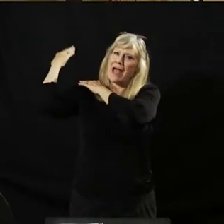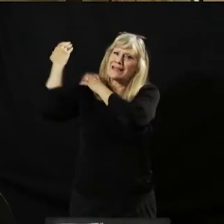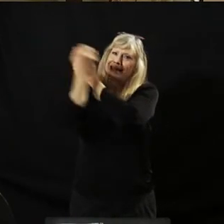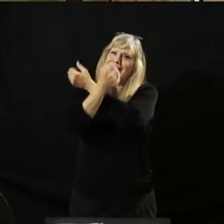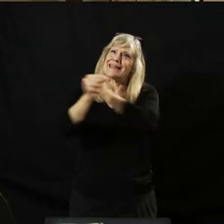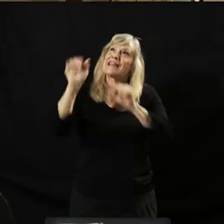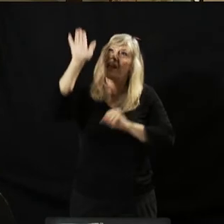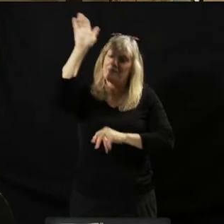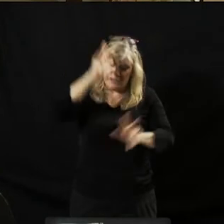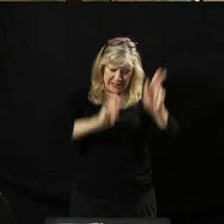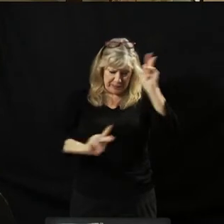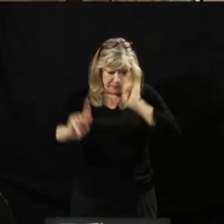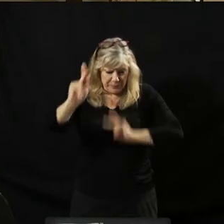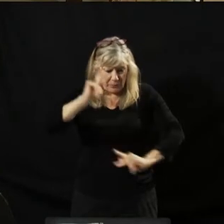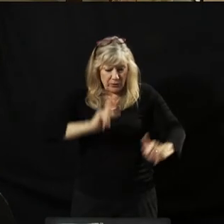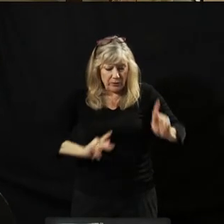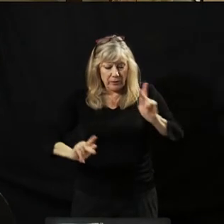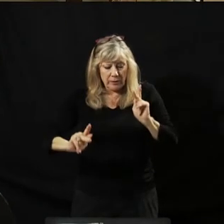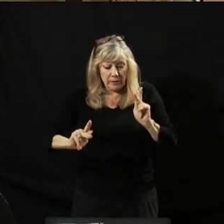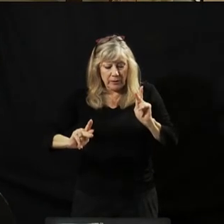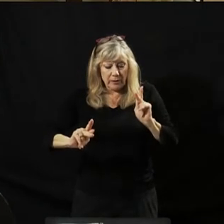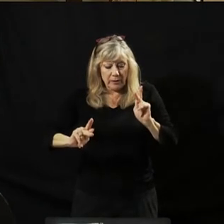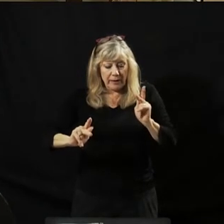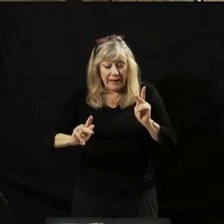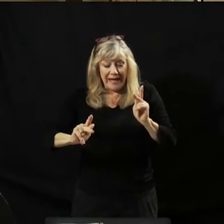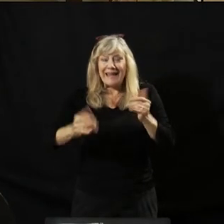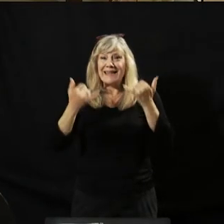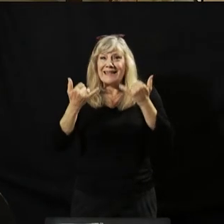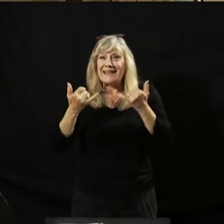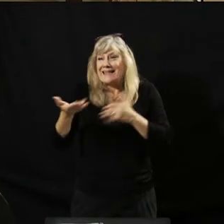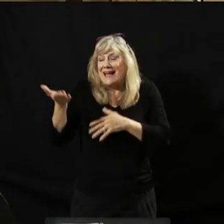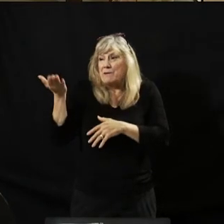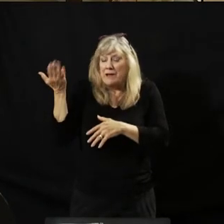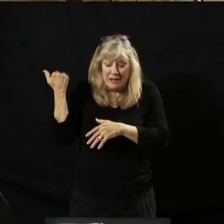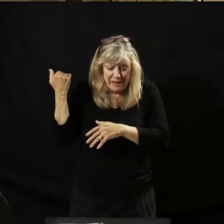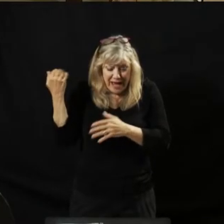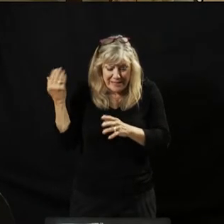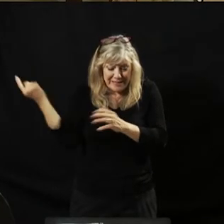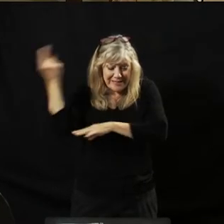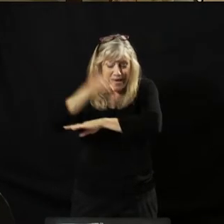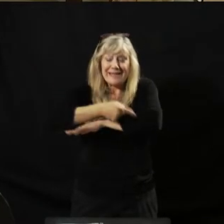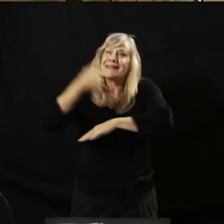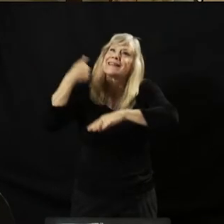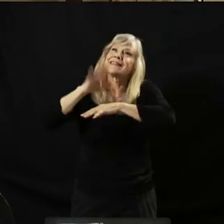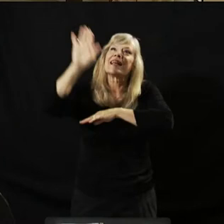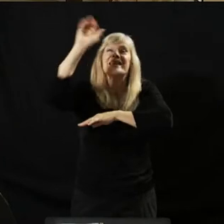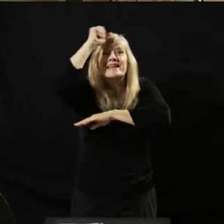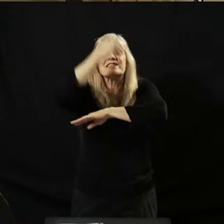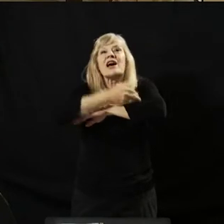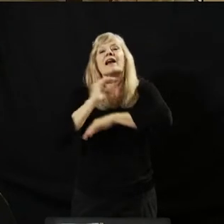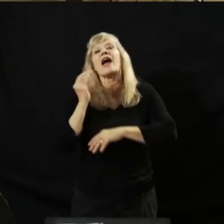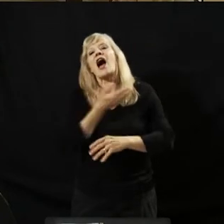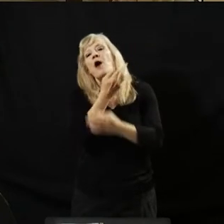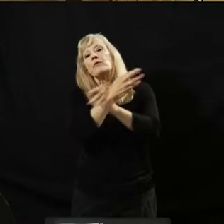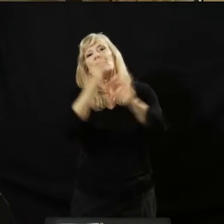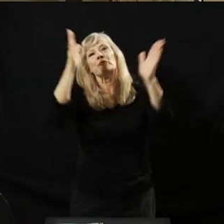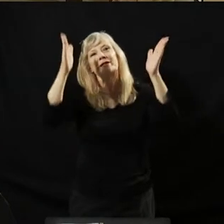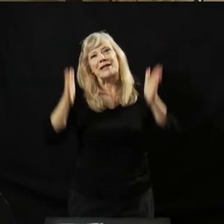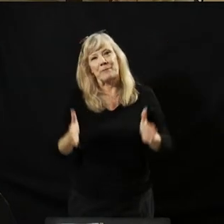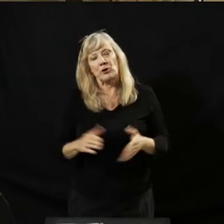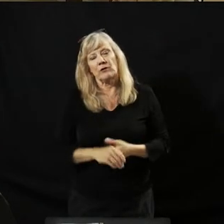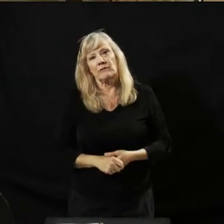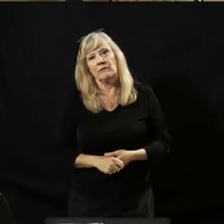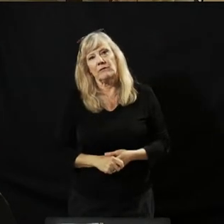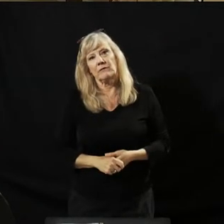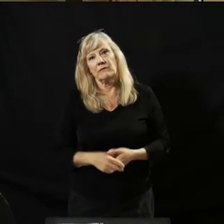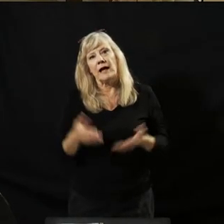people, and in these, the last days, has sent us his Son as our Redeemer. Let us pray that